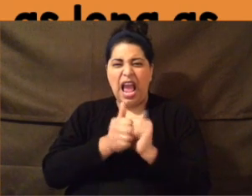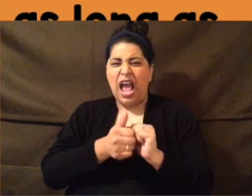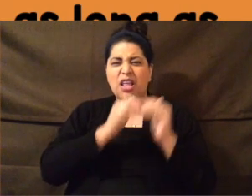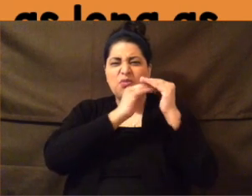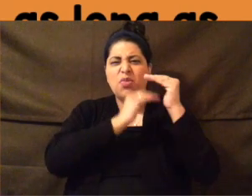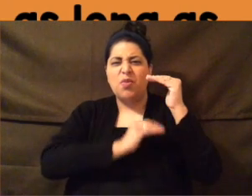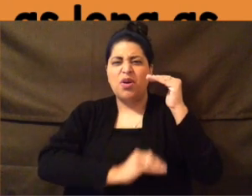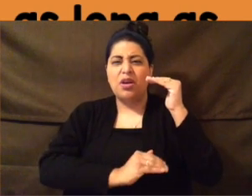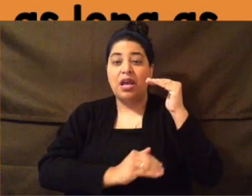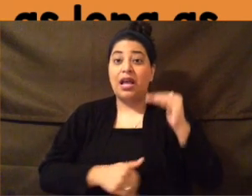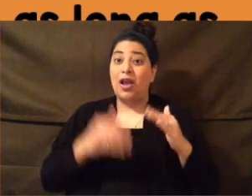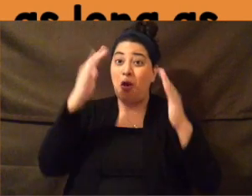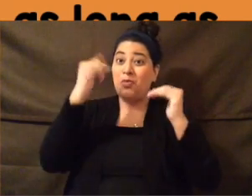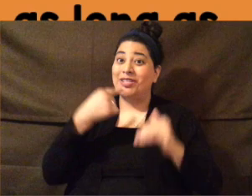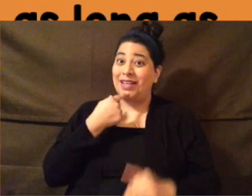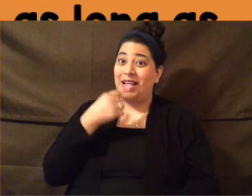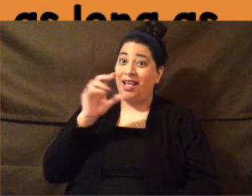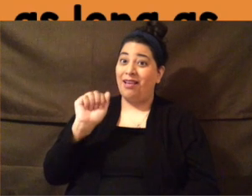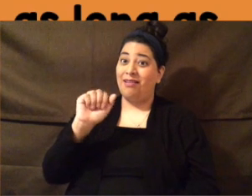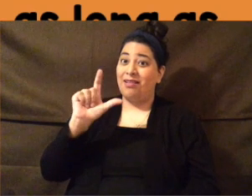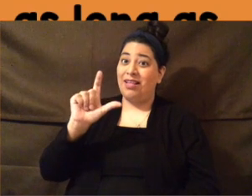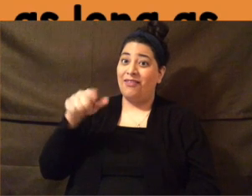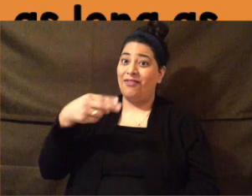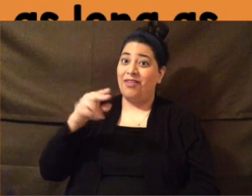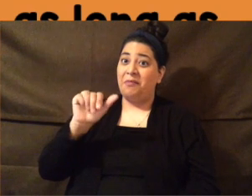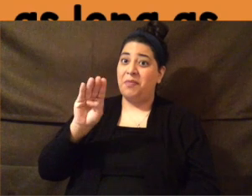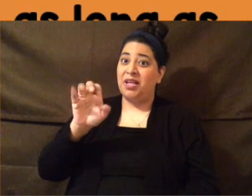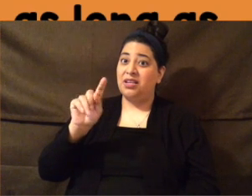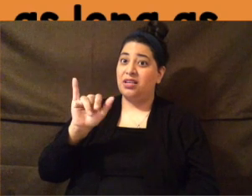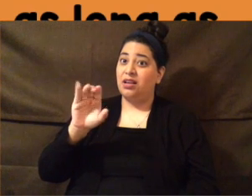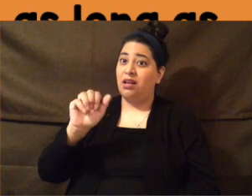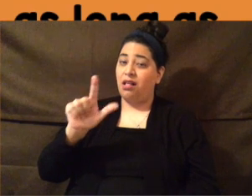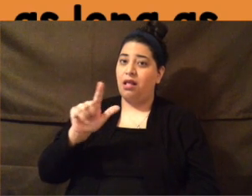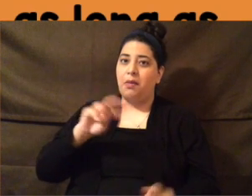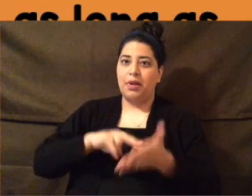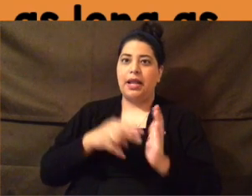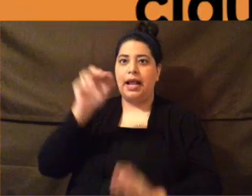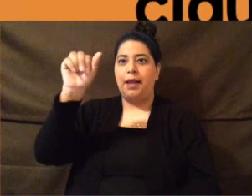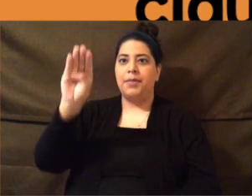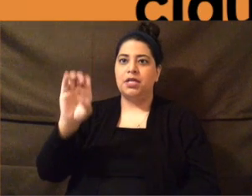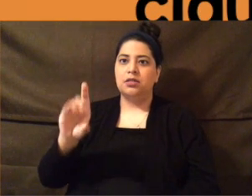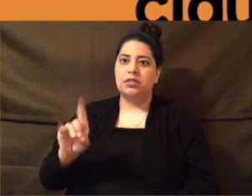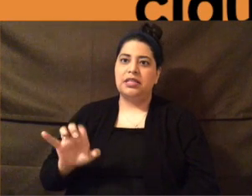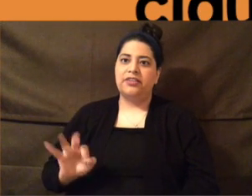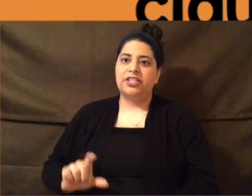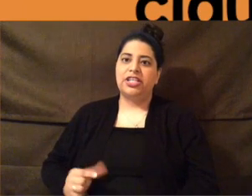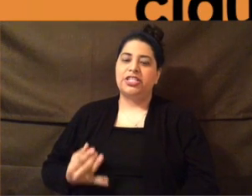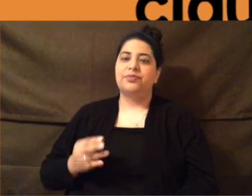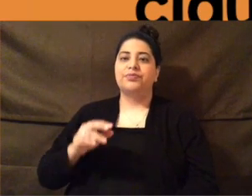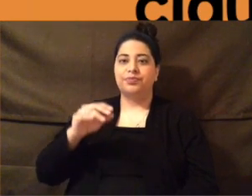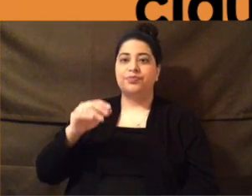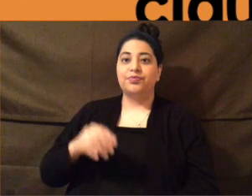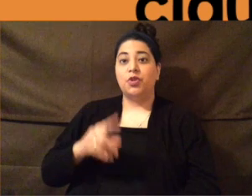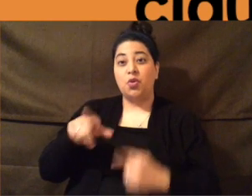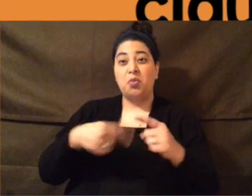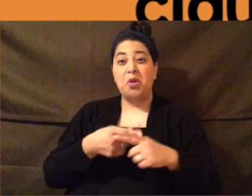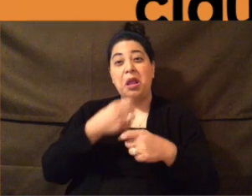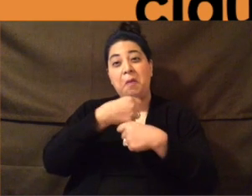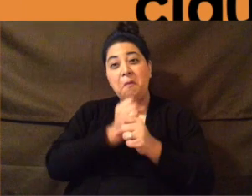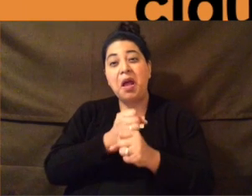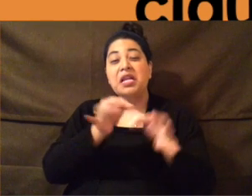order are those in? I hope you said they're in alphabetical order. They are. Okay, so when